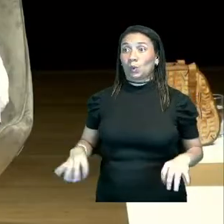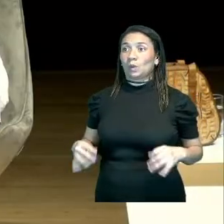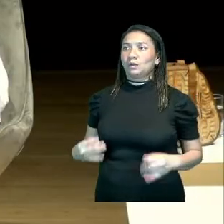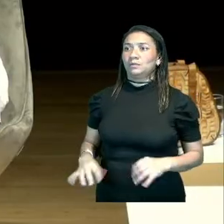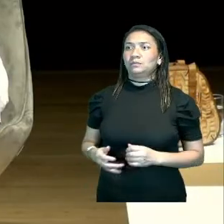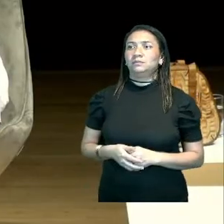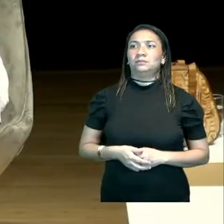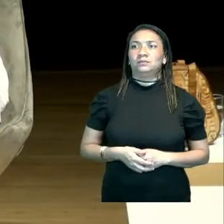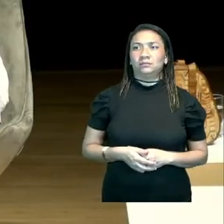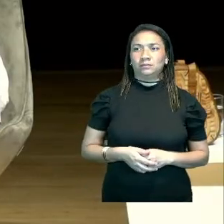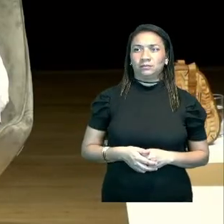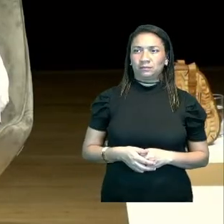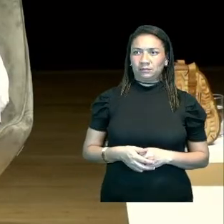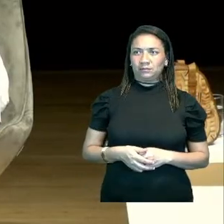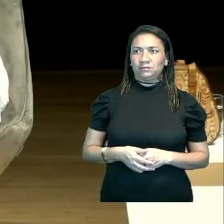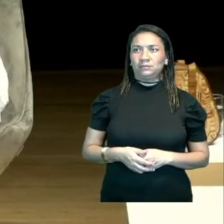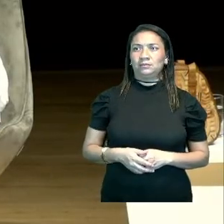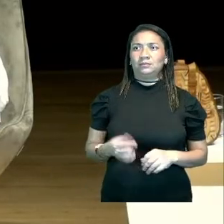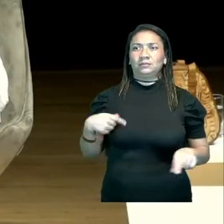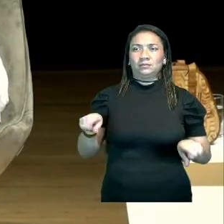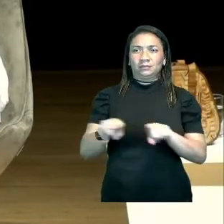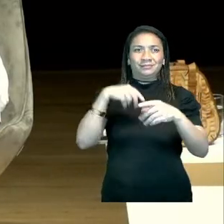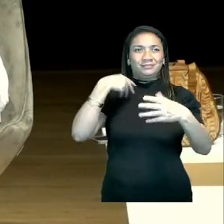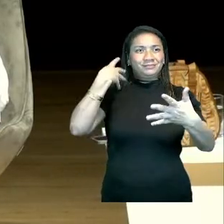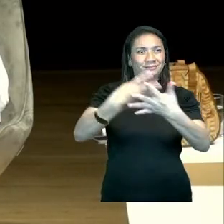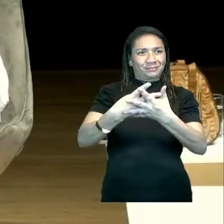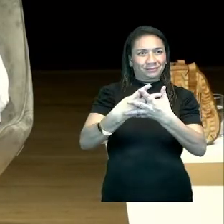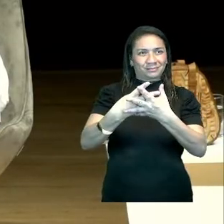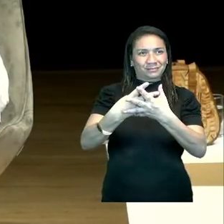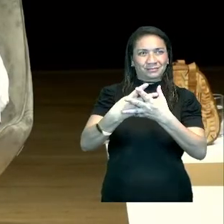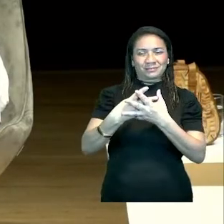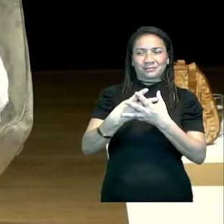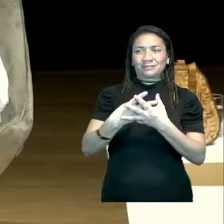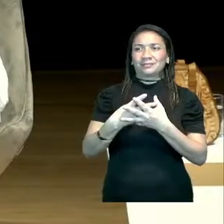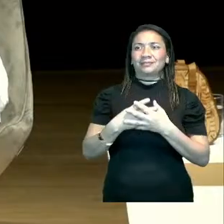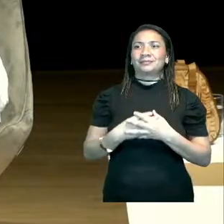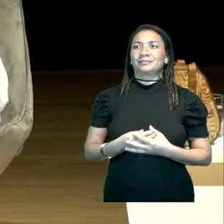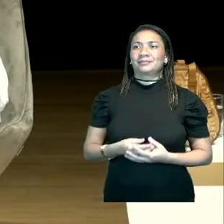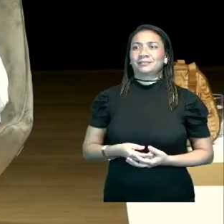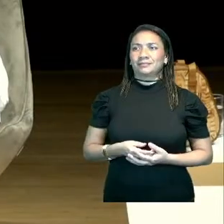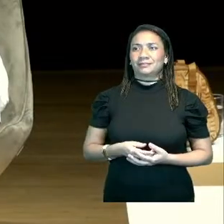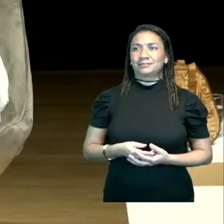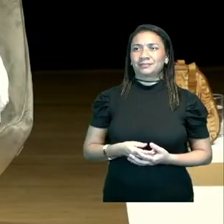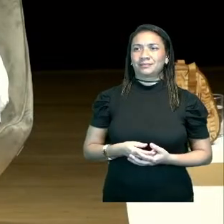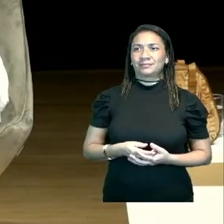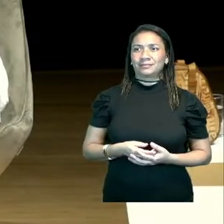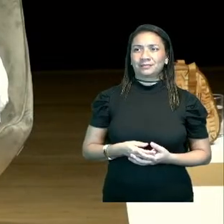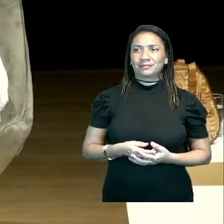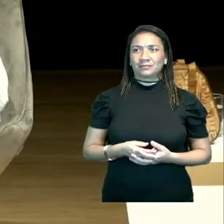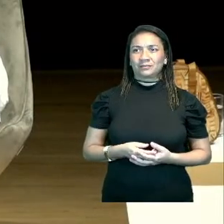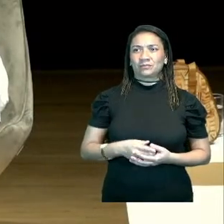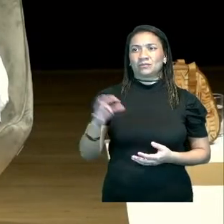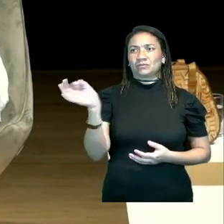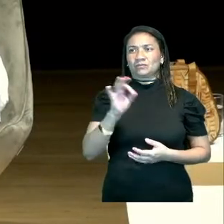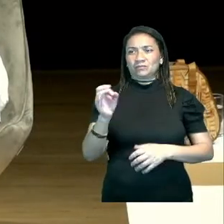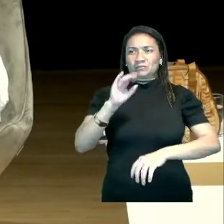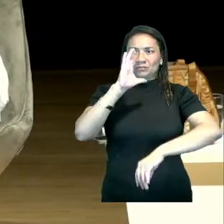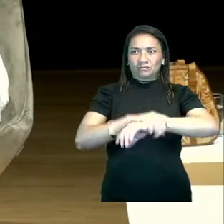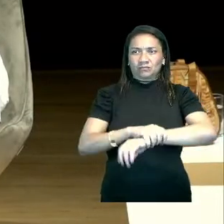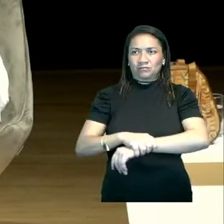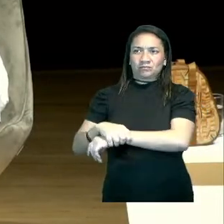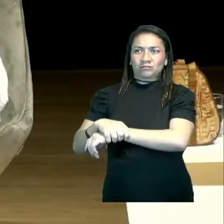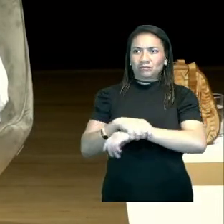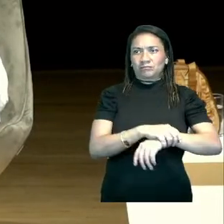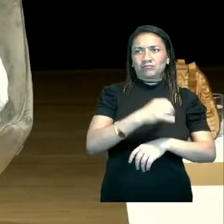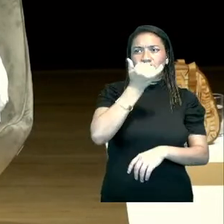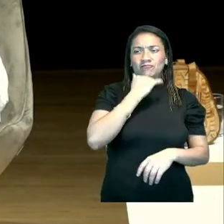who have been convicted of no crime but are being held not only within the territory